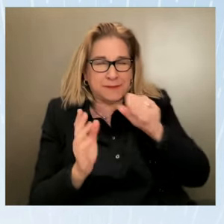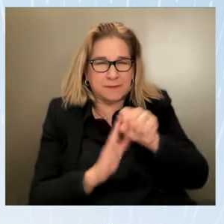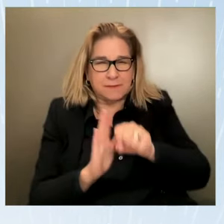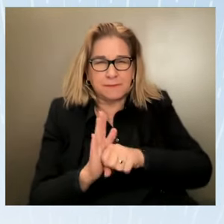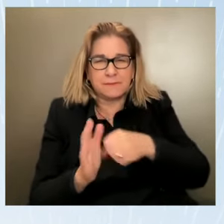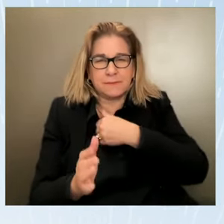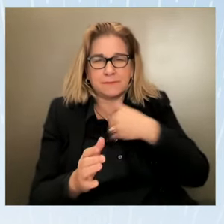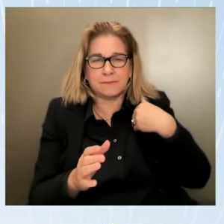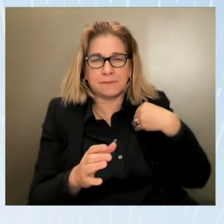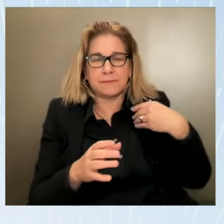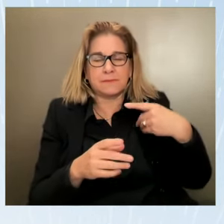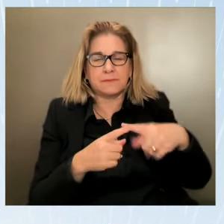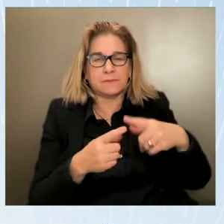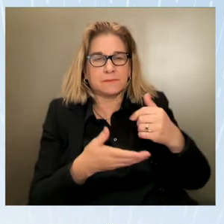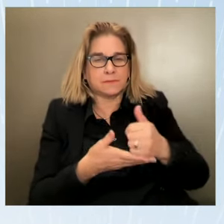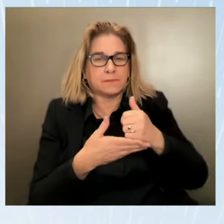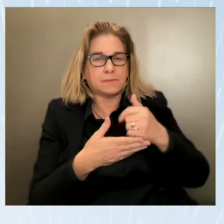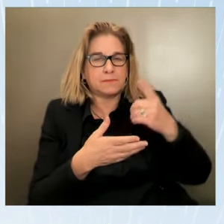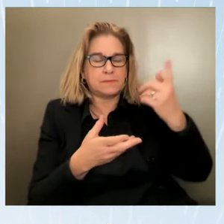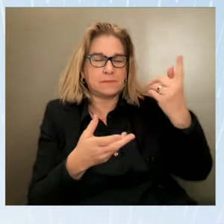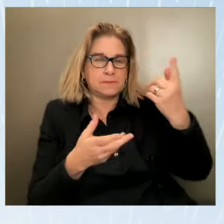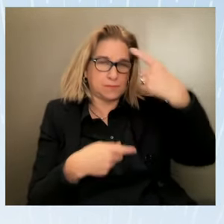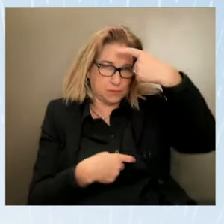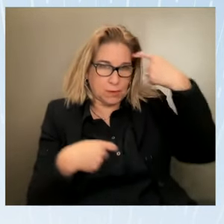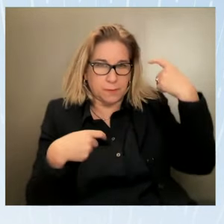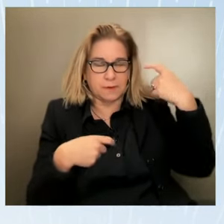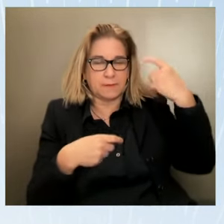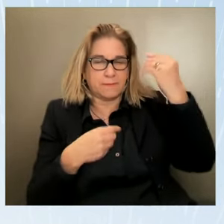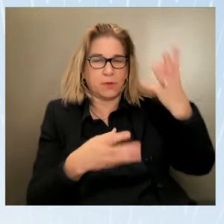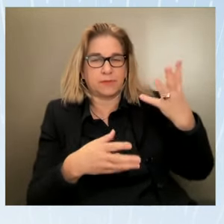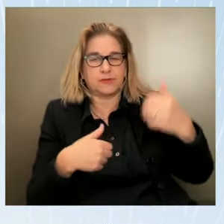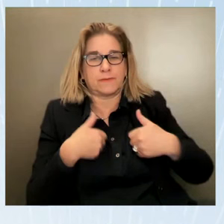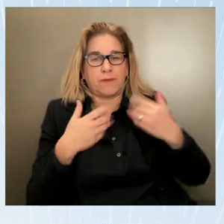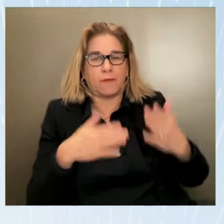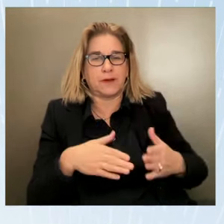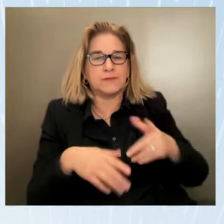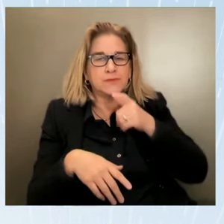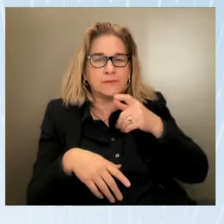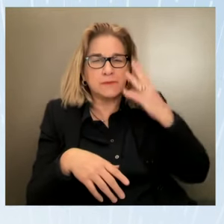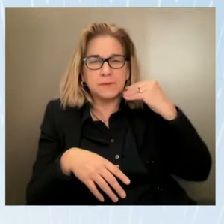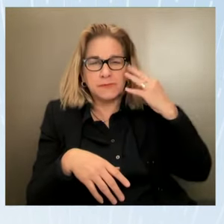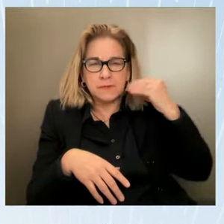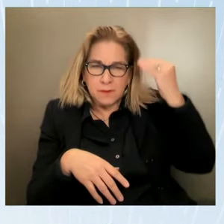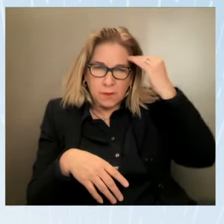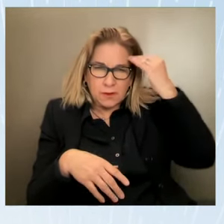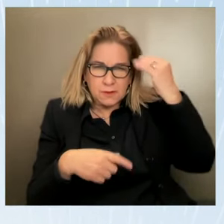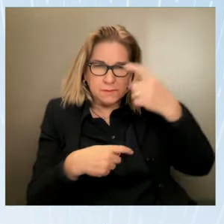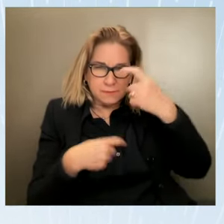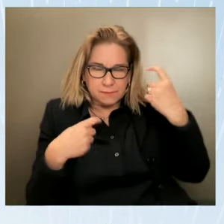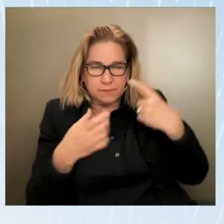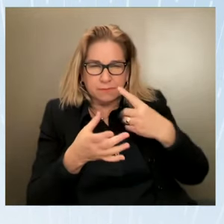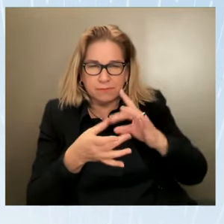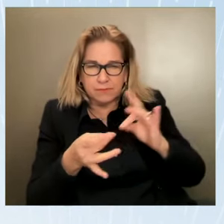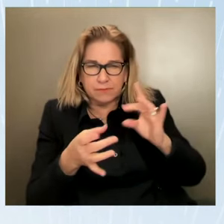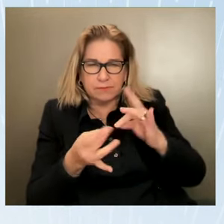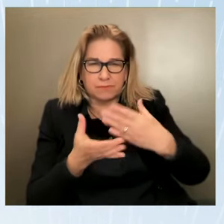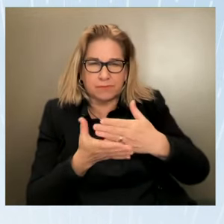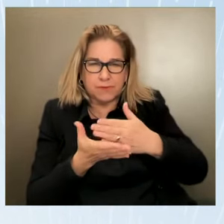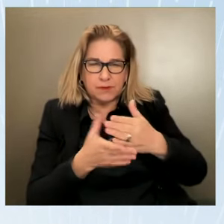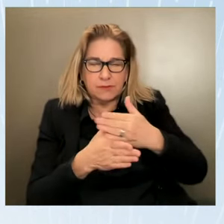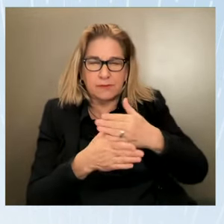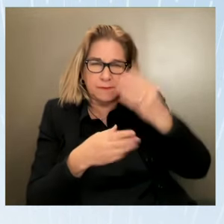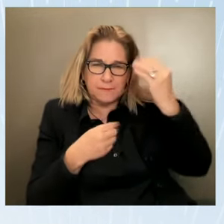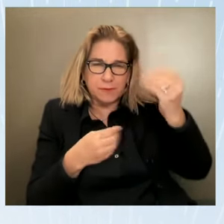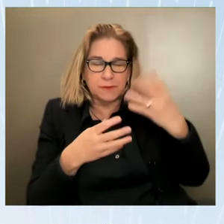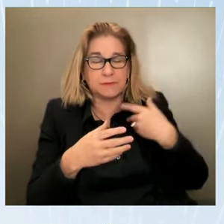people who have experienced the horrors of trafficking first. In particular, we will strengthen services for victims from